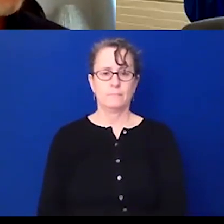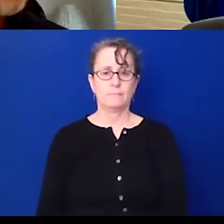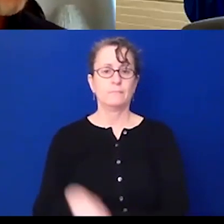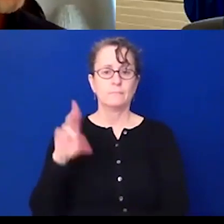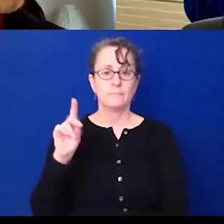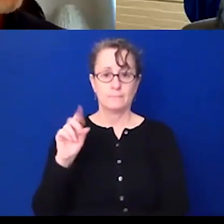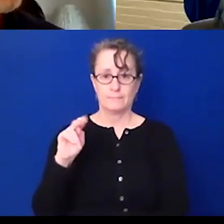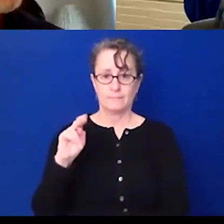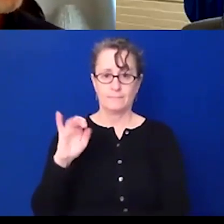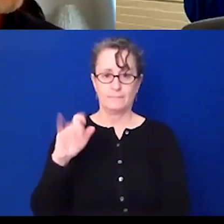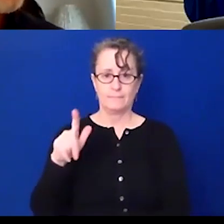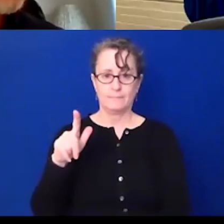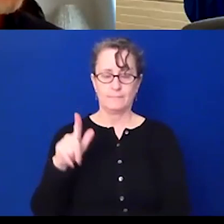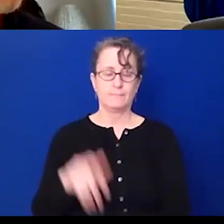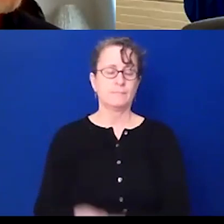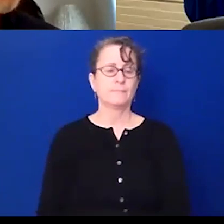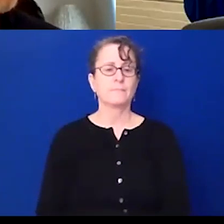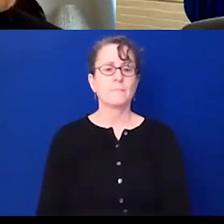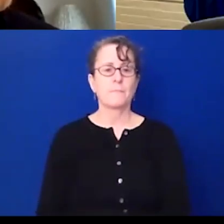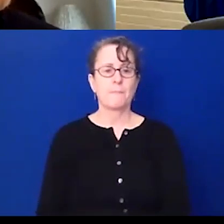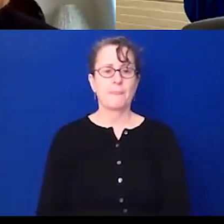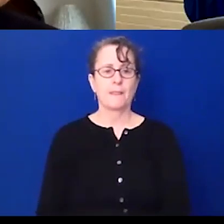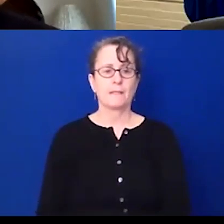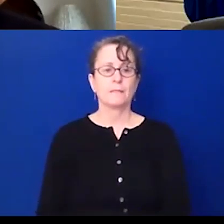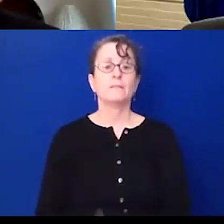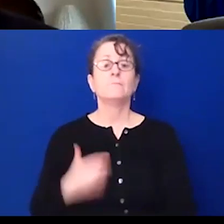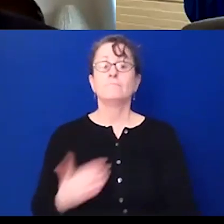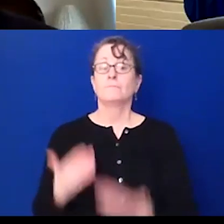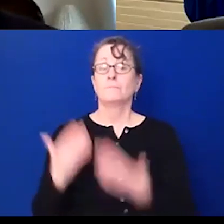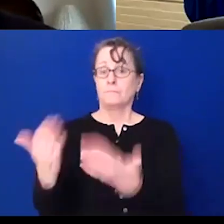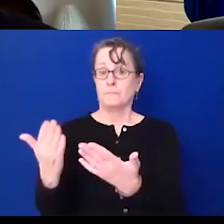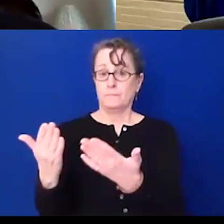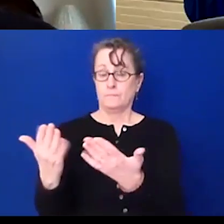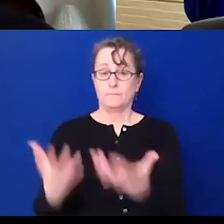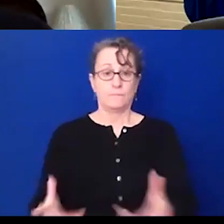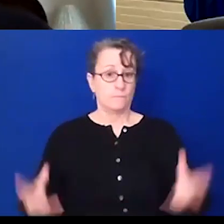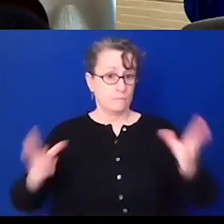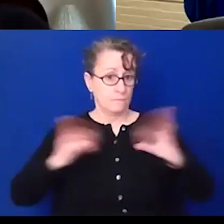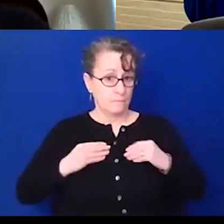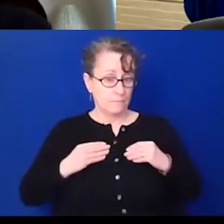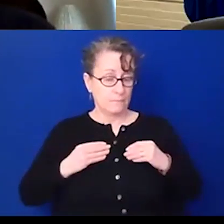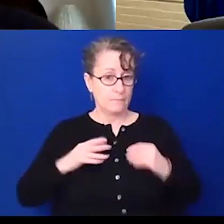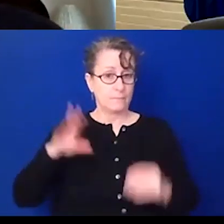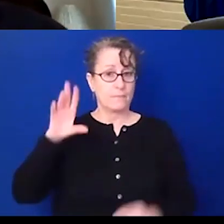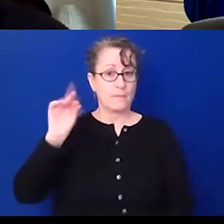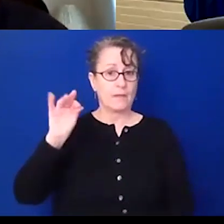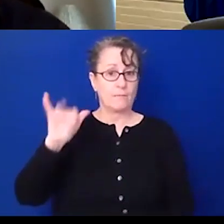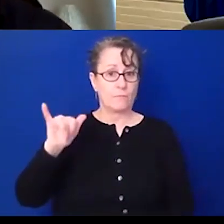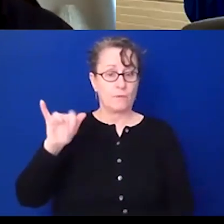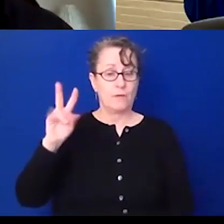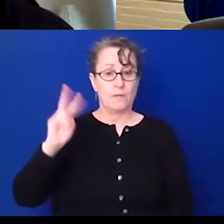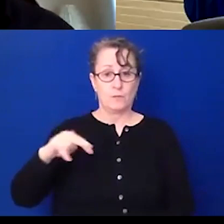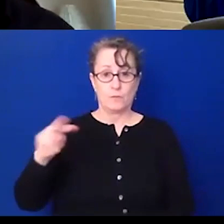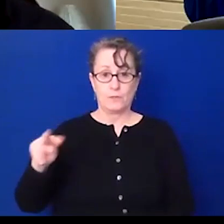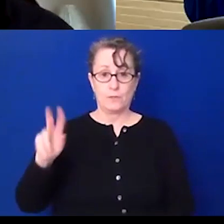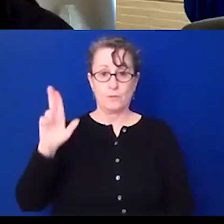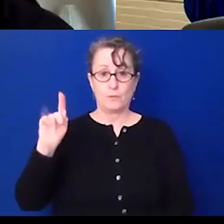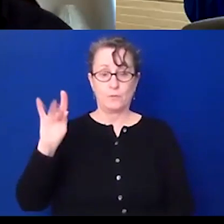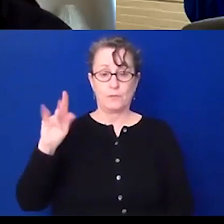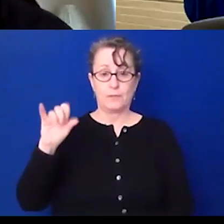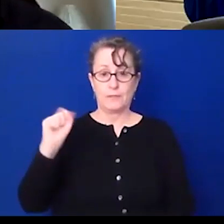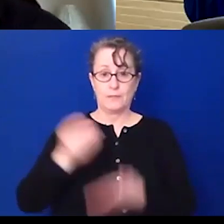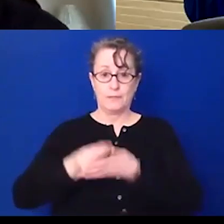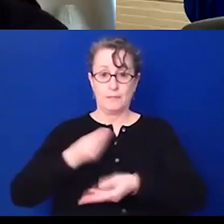Daniel? All right, I move to adopt the FY22 utilities fund budget as